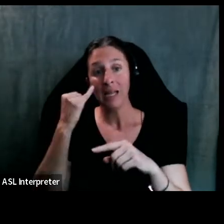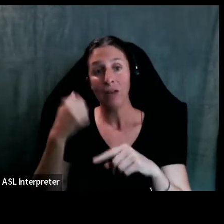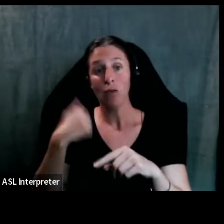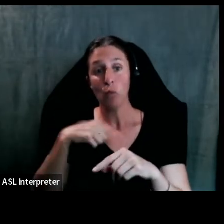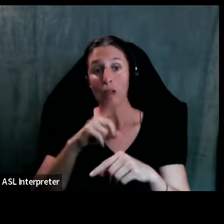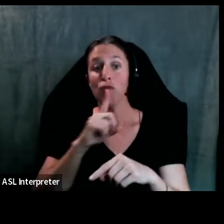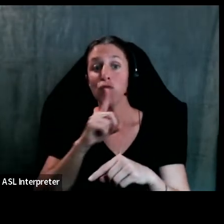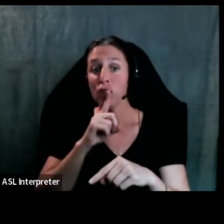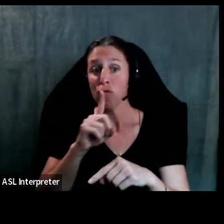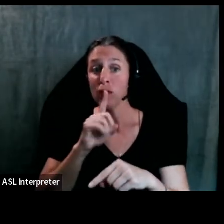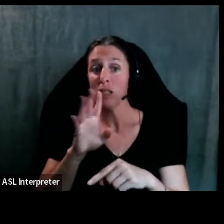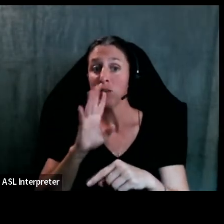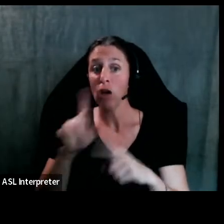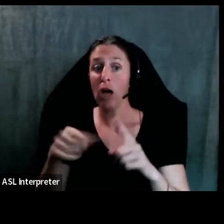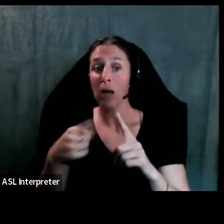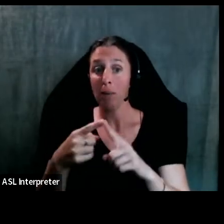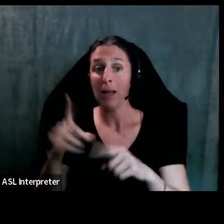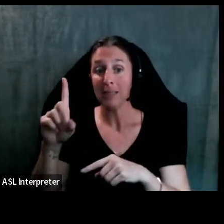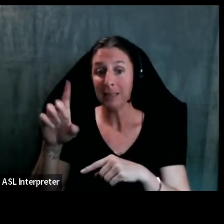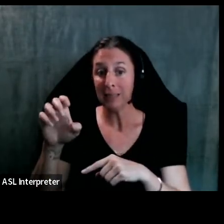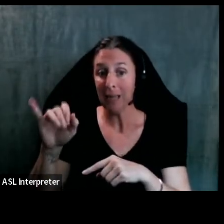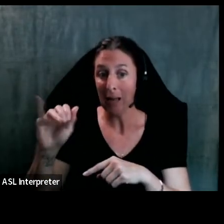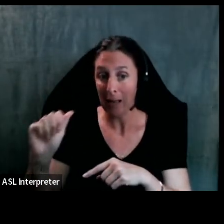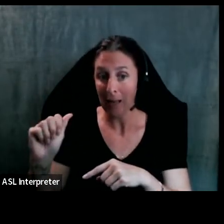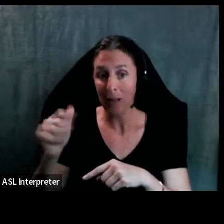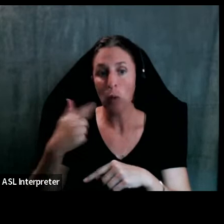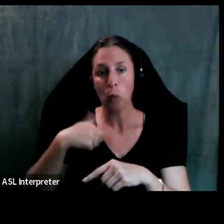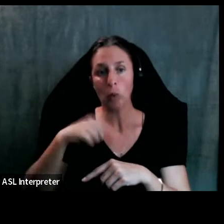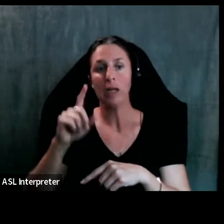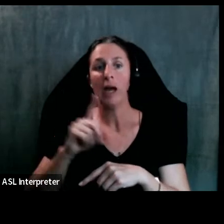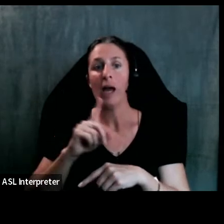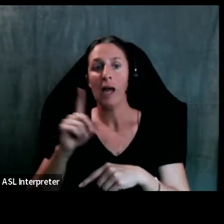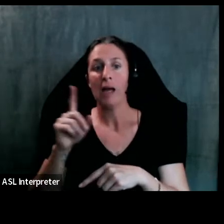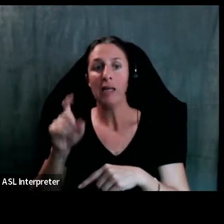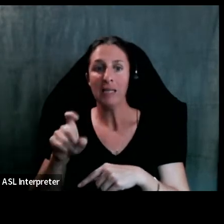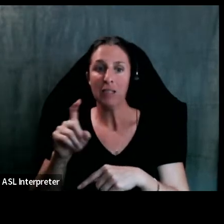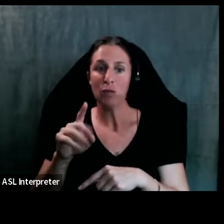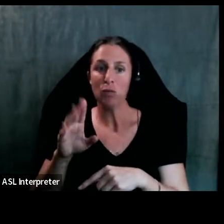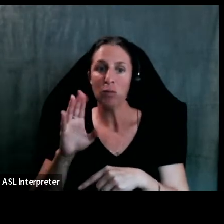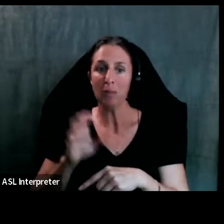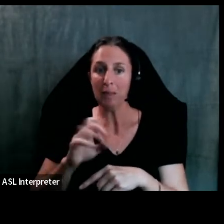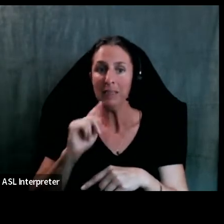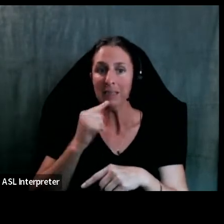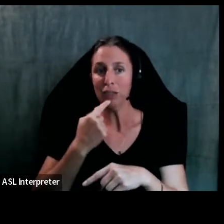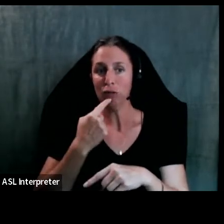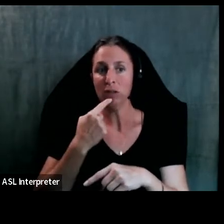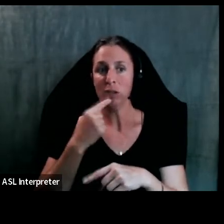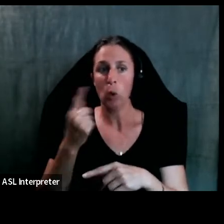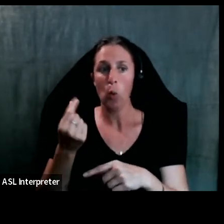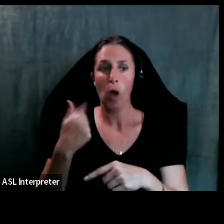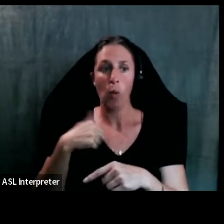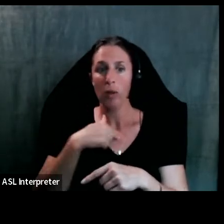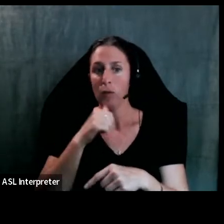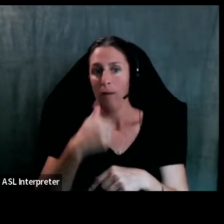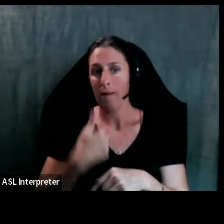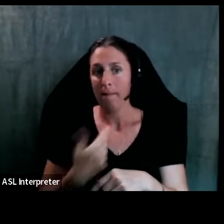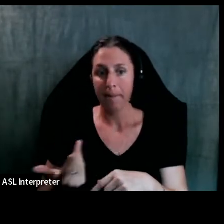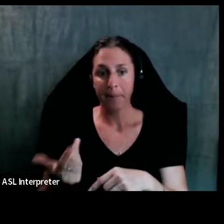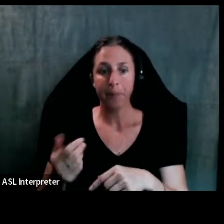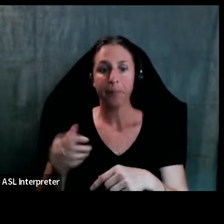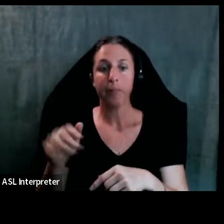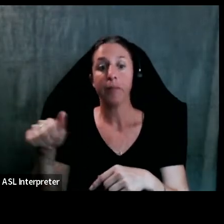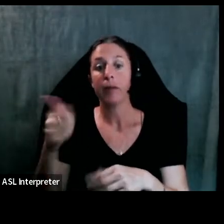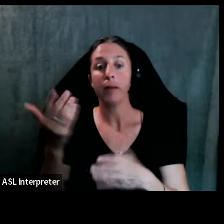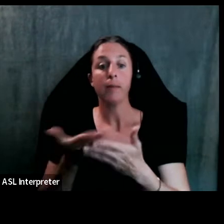really talking about DEIA, we have to really get serious about what we're lacking. The other thing